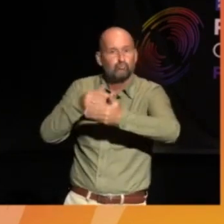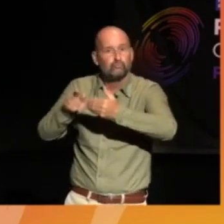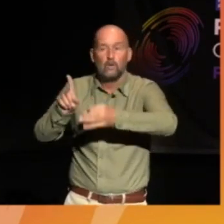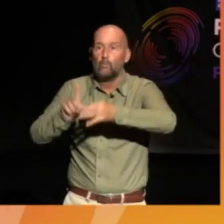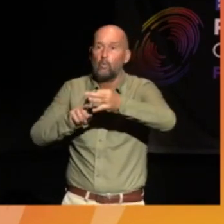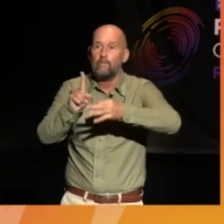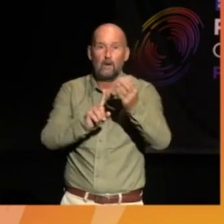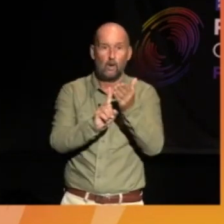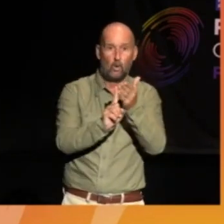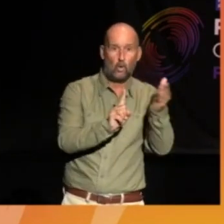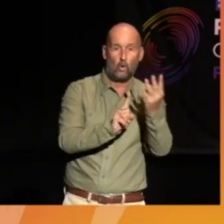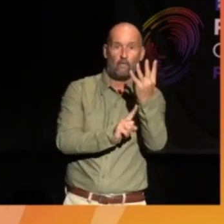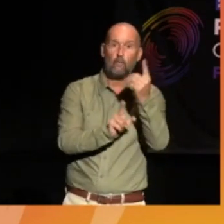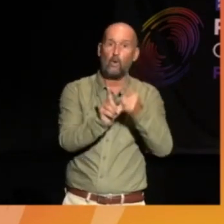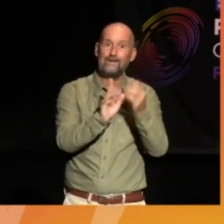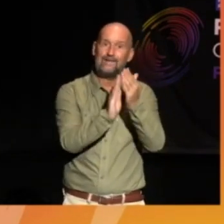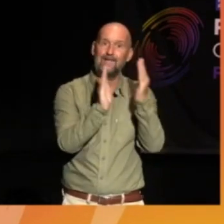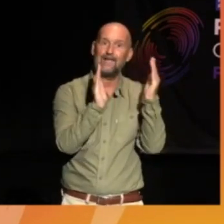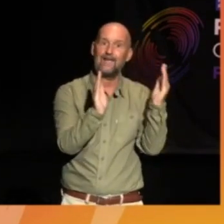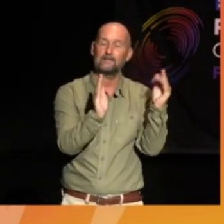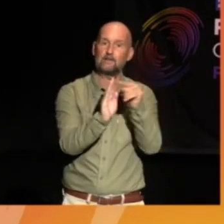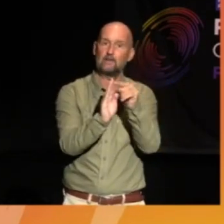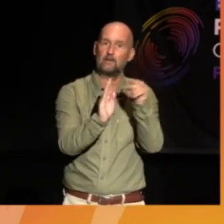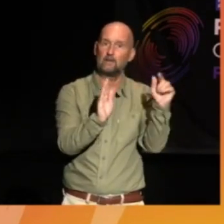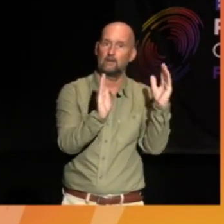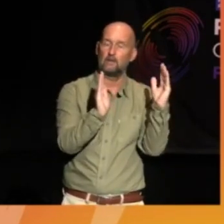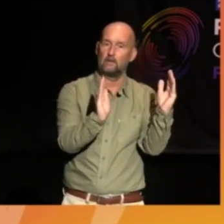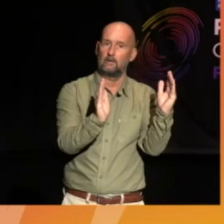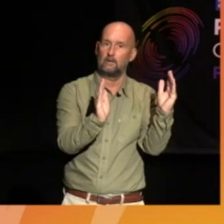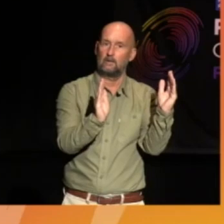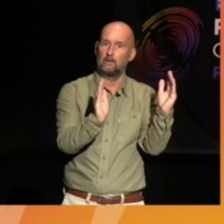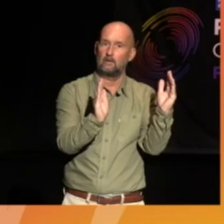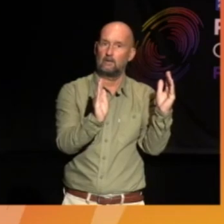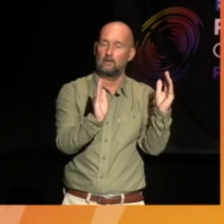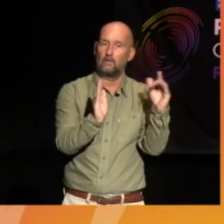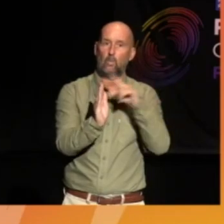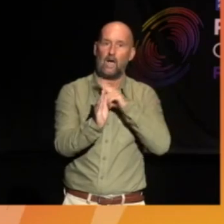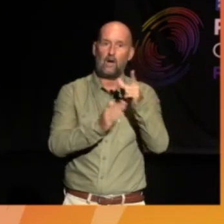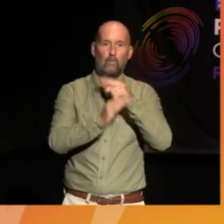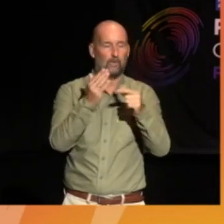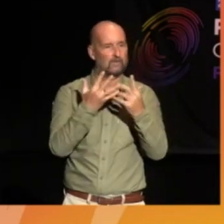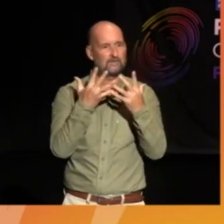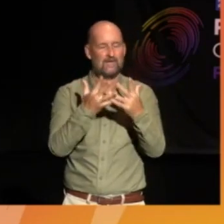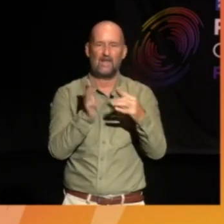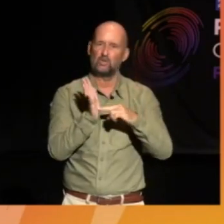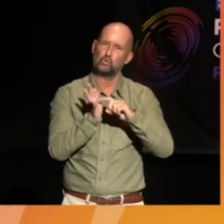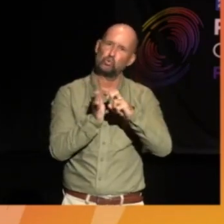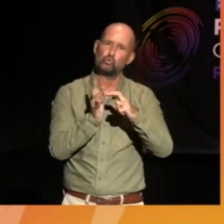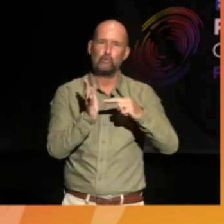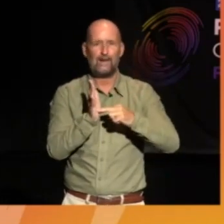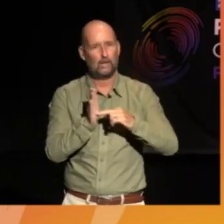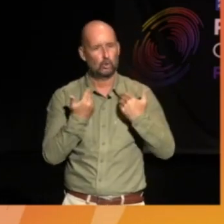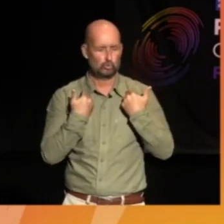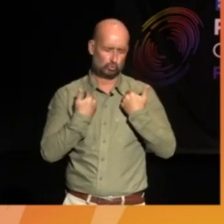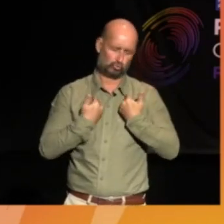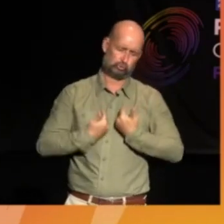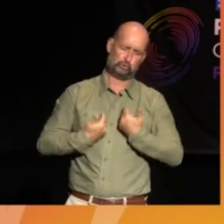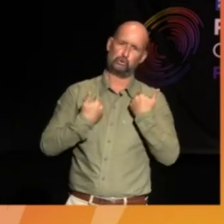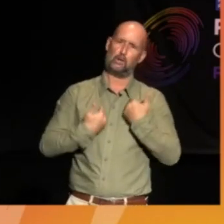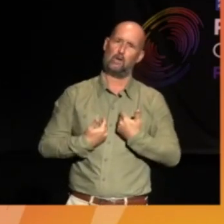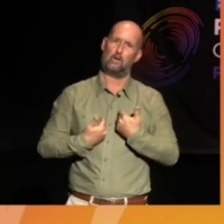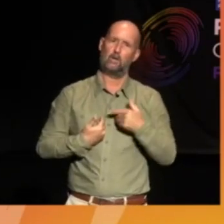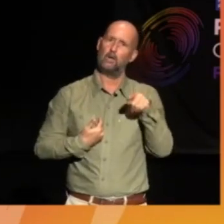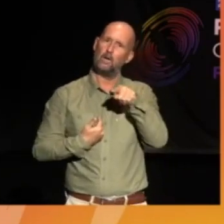4 years, world had become $10 trillion more richer when these 8 million children